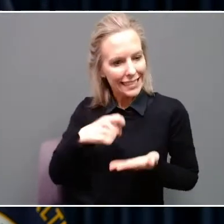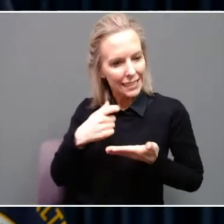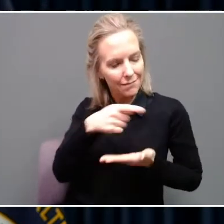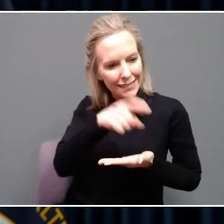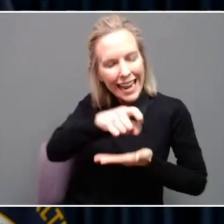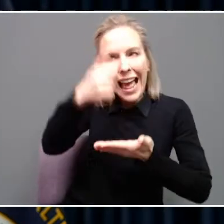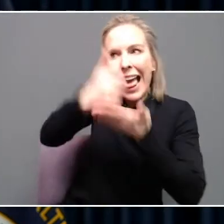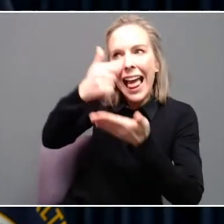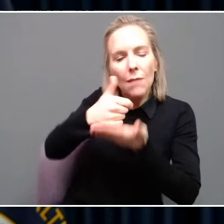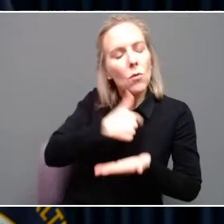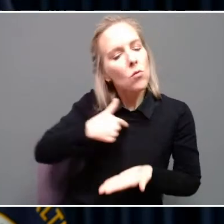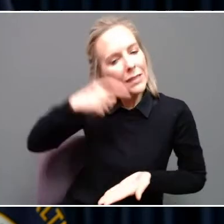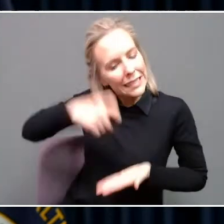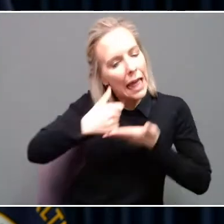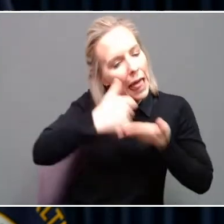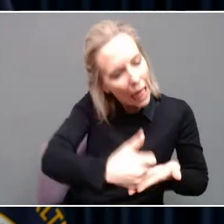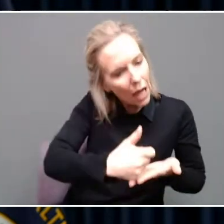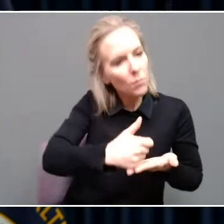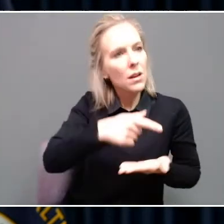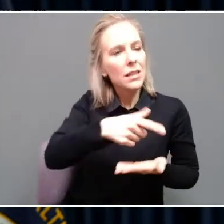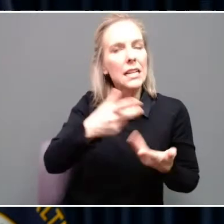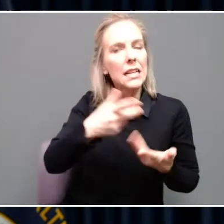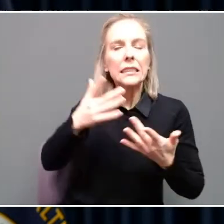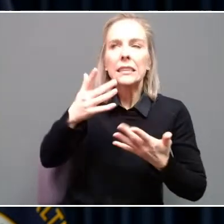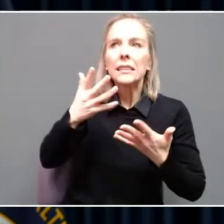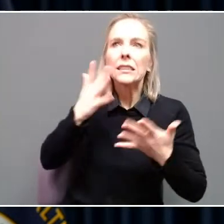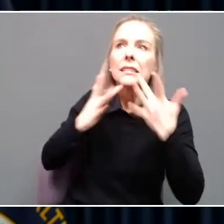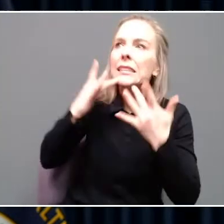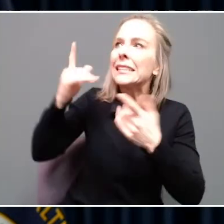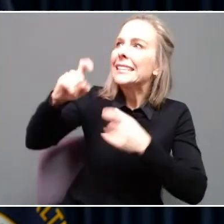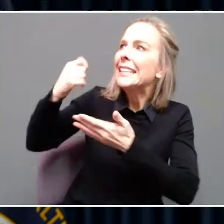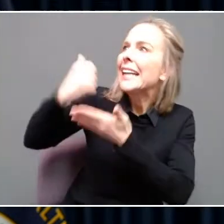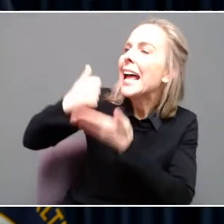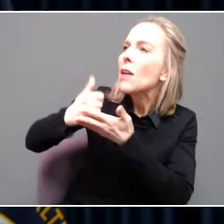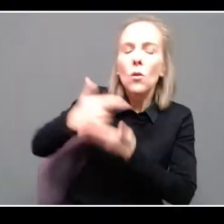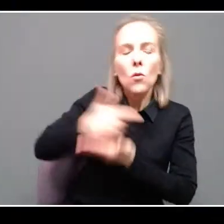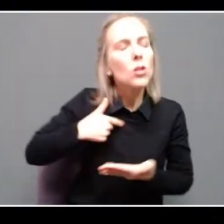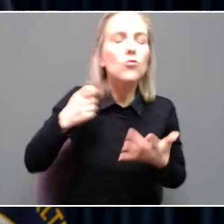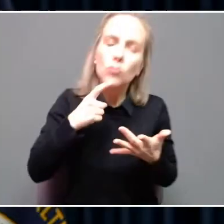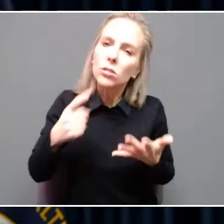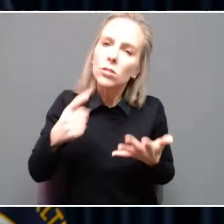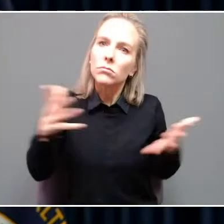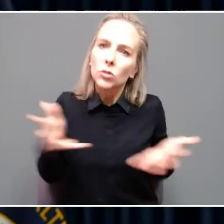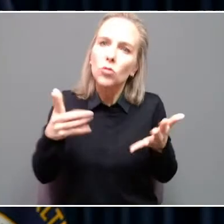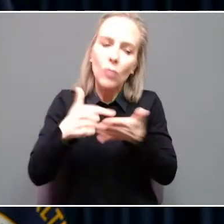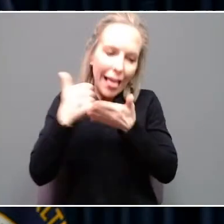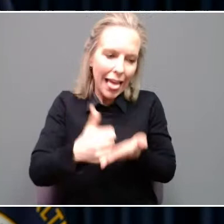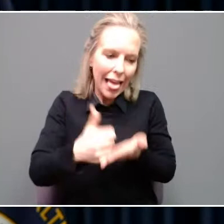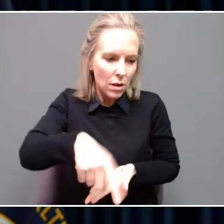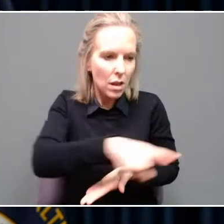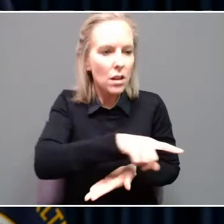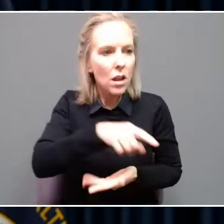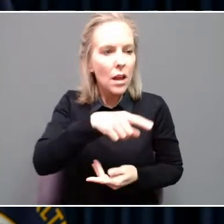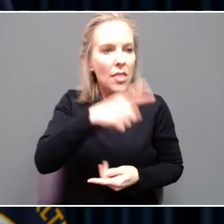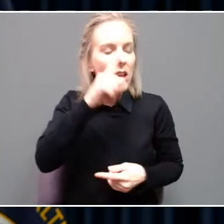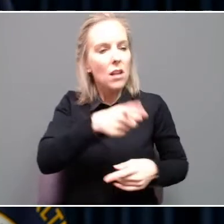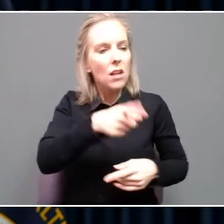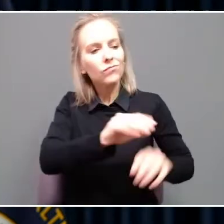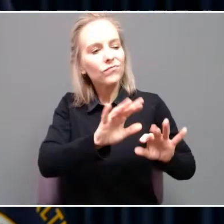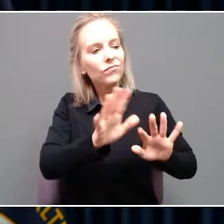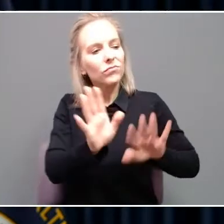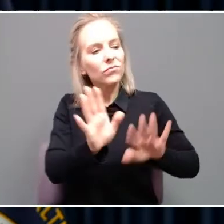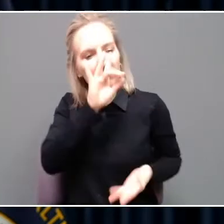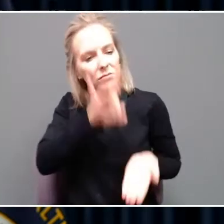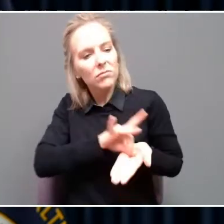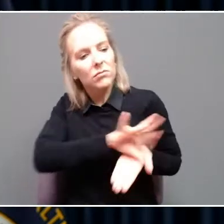Remember, folks suffering from addiction aren't nameless, faceless people. They're people that we know and care about. They're people we go to